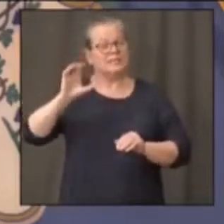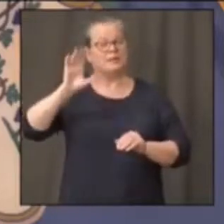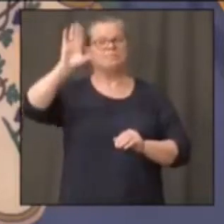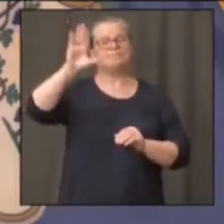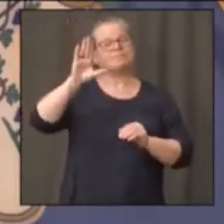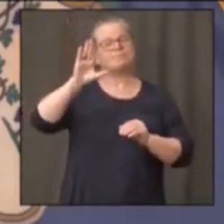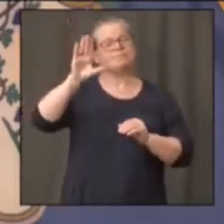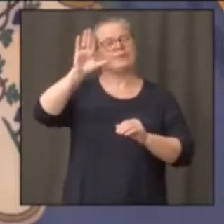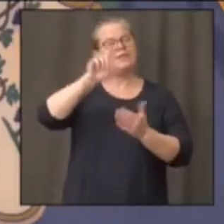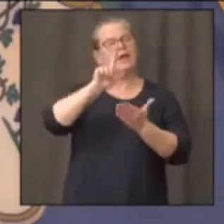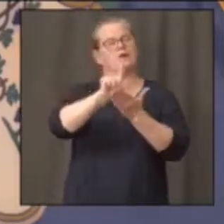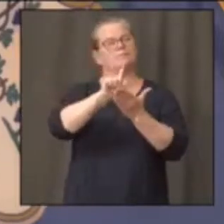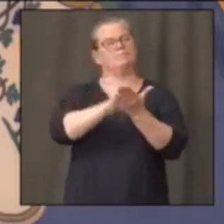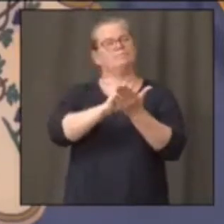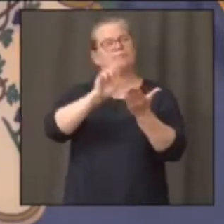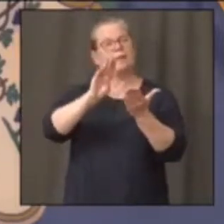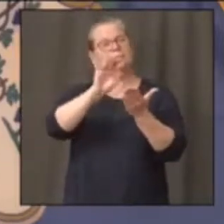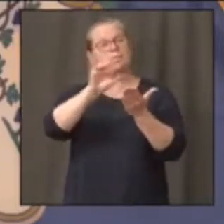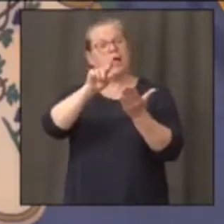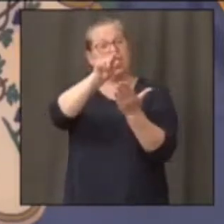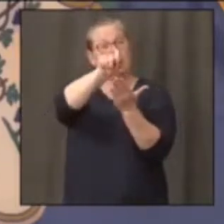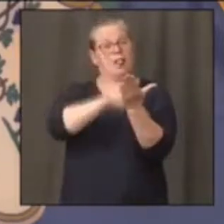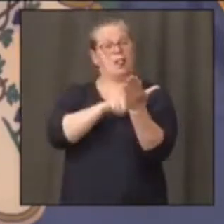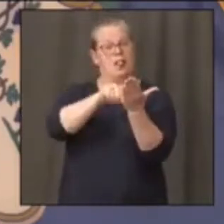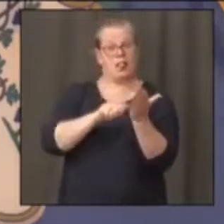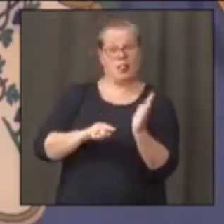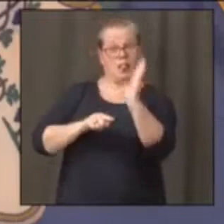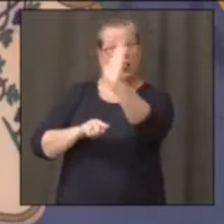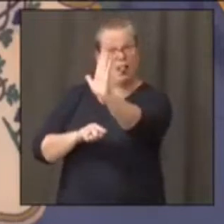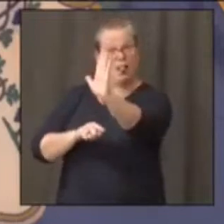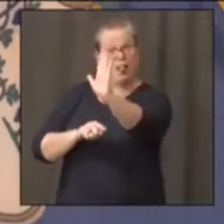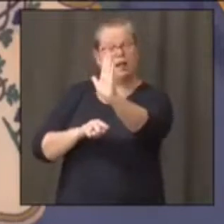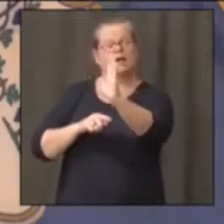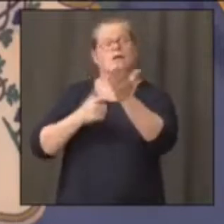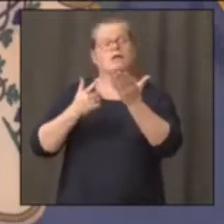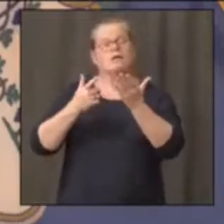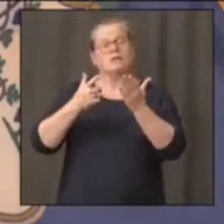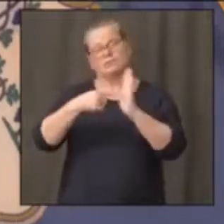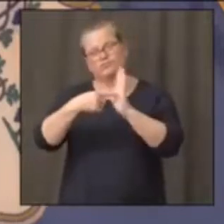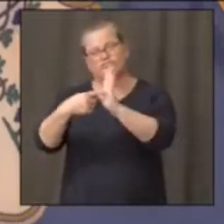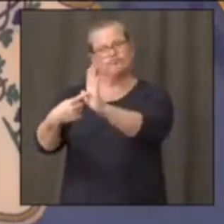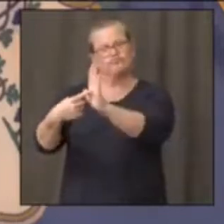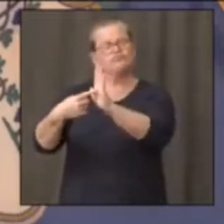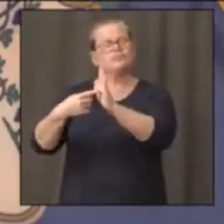probably as we're speaking right now. And it's so key as we figure out how